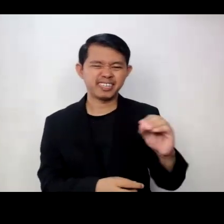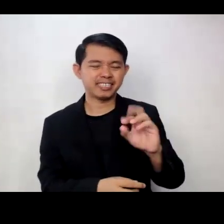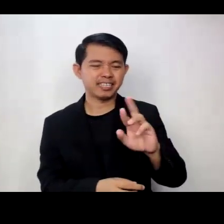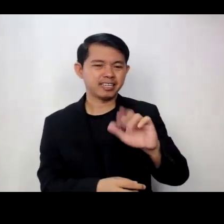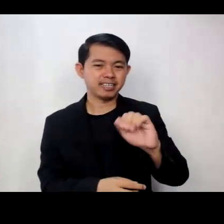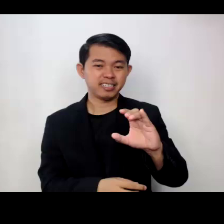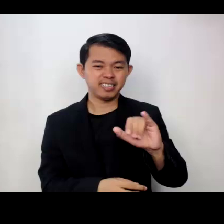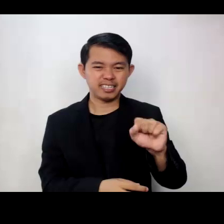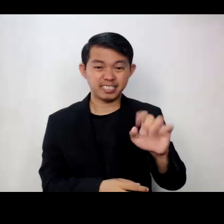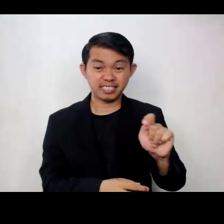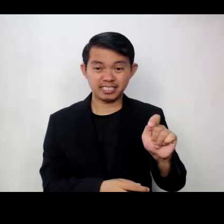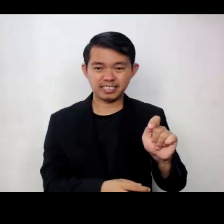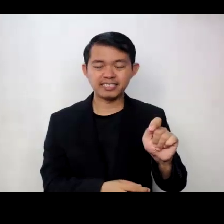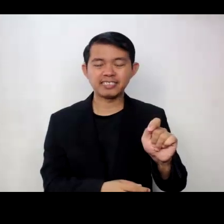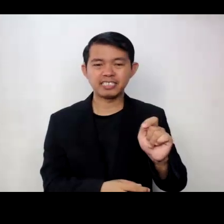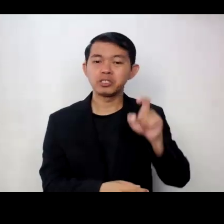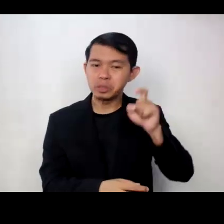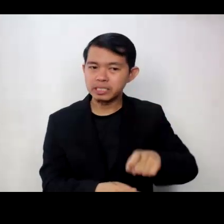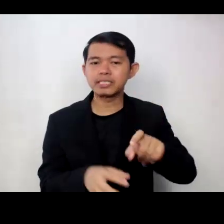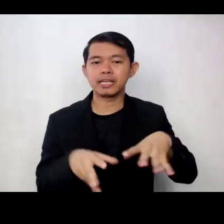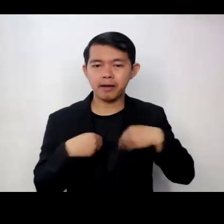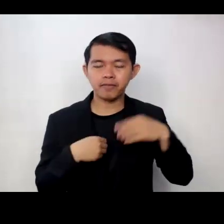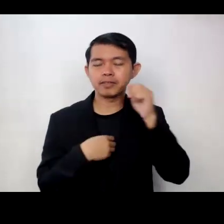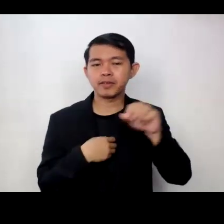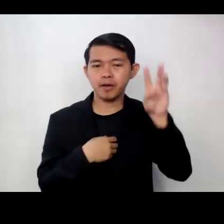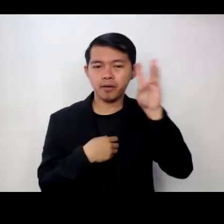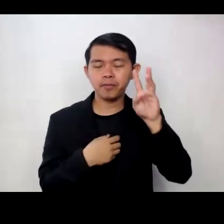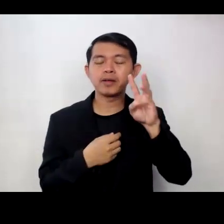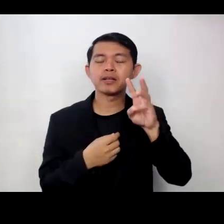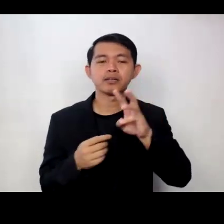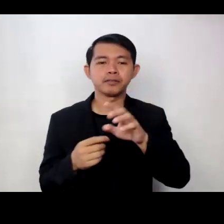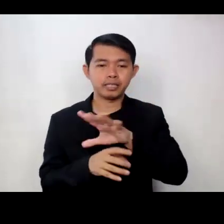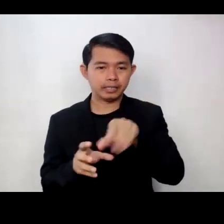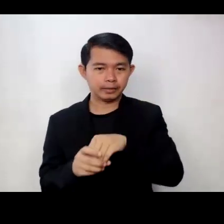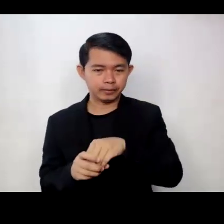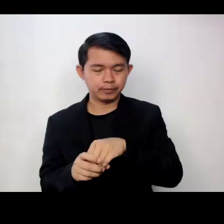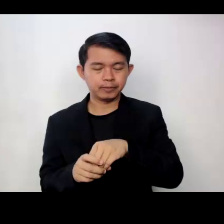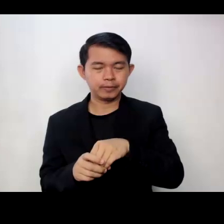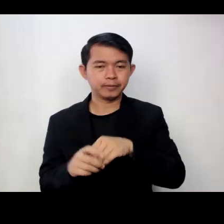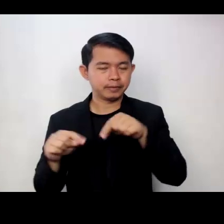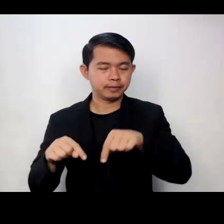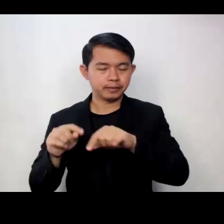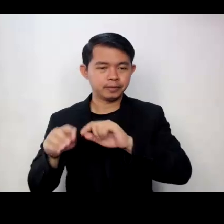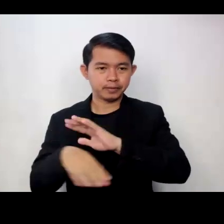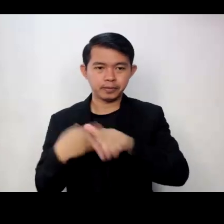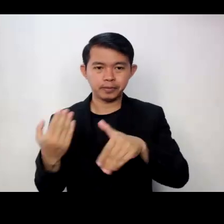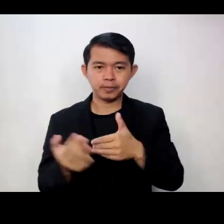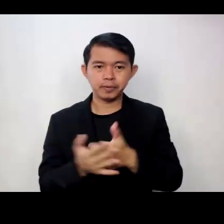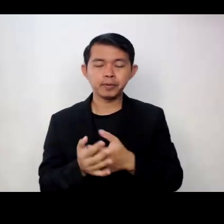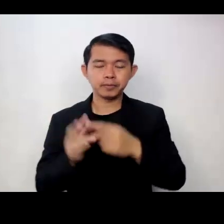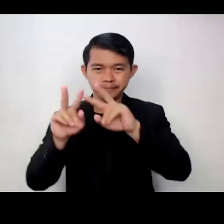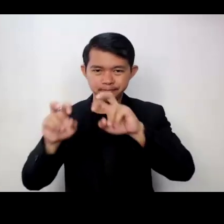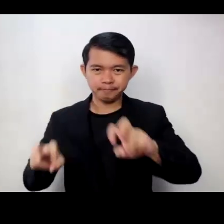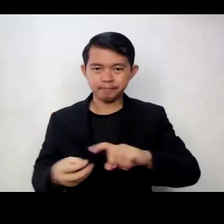So we need to really recognize the contribution of anthropology to this whole shenanigans of